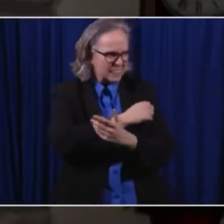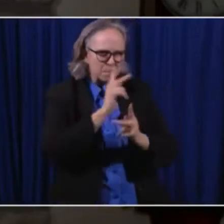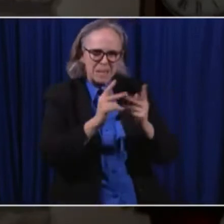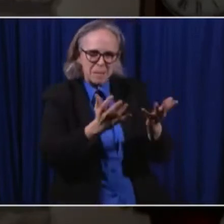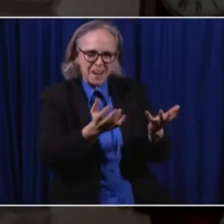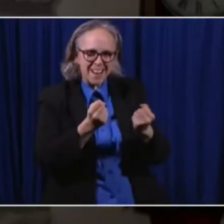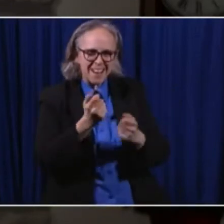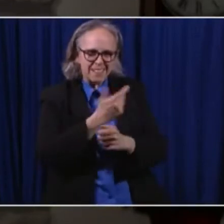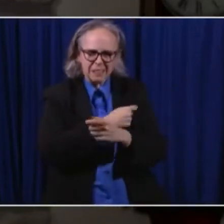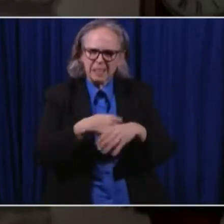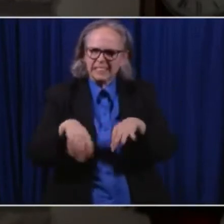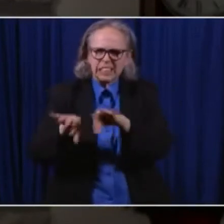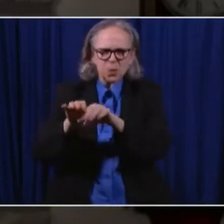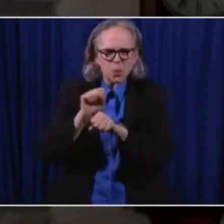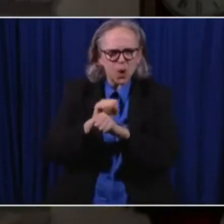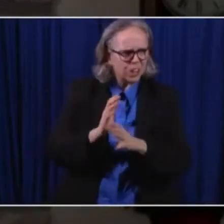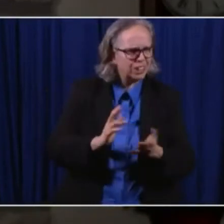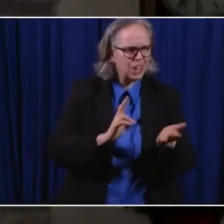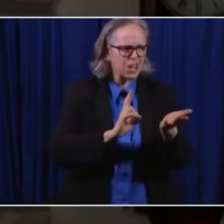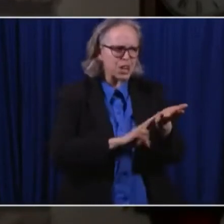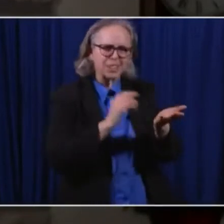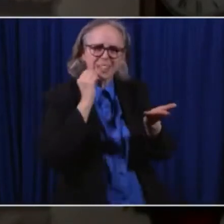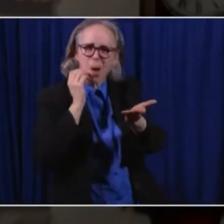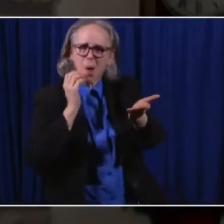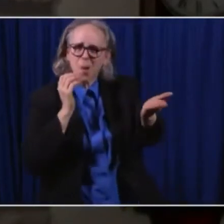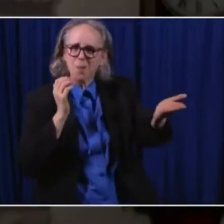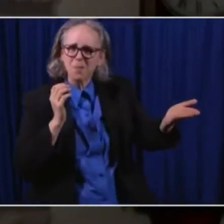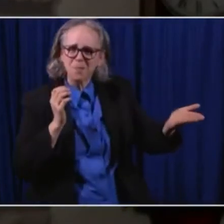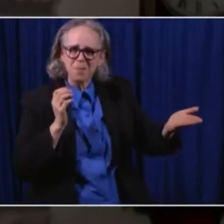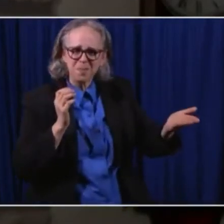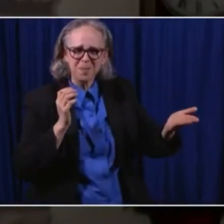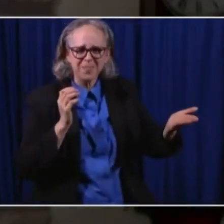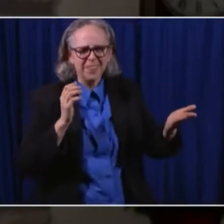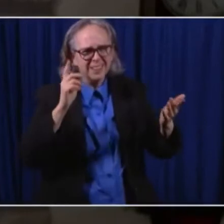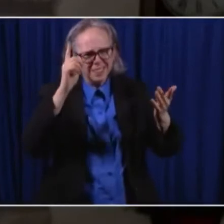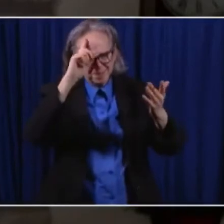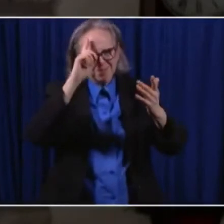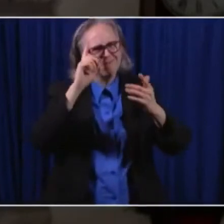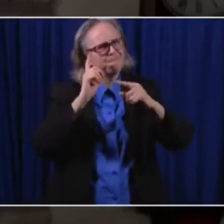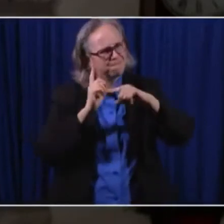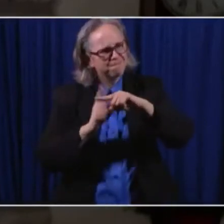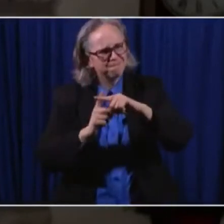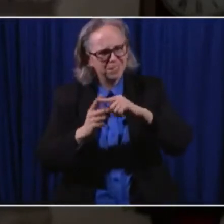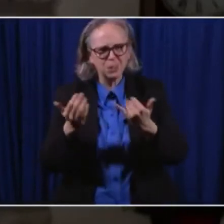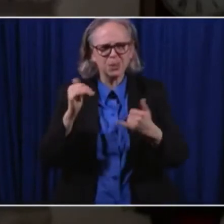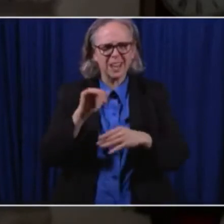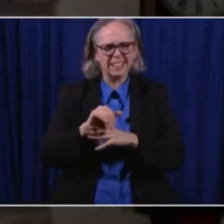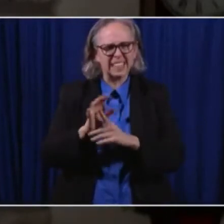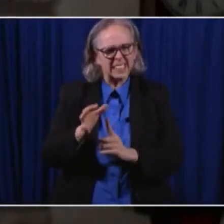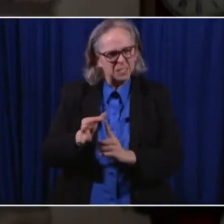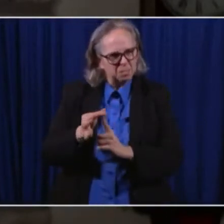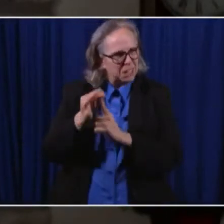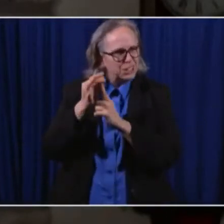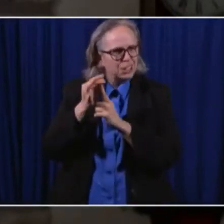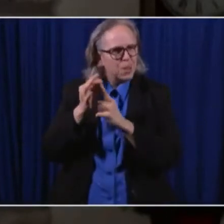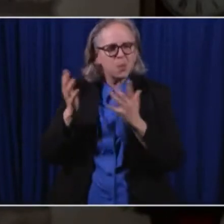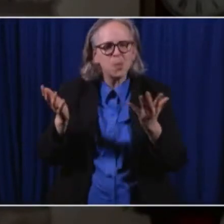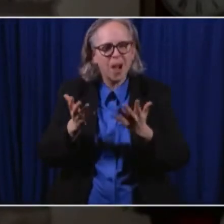there is hope. There is light coming. Tonight, there's a special light as well, visible to the world in